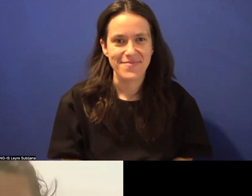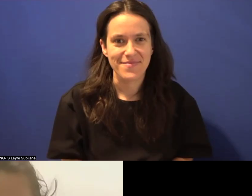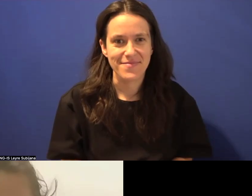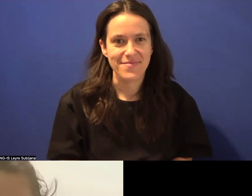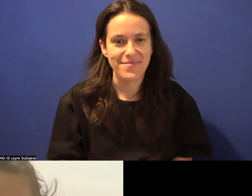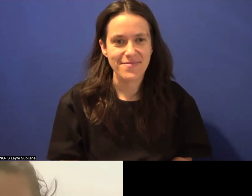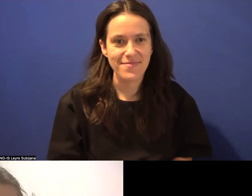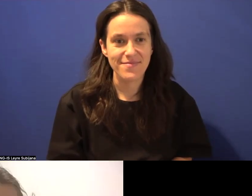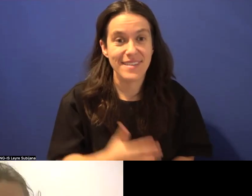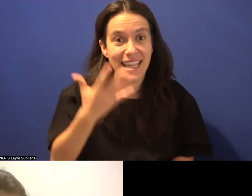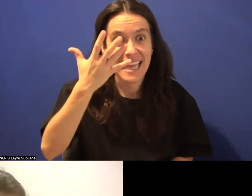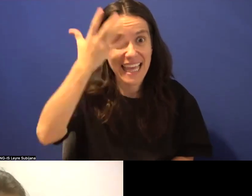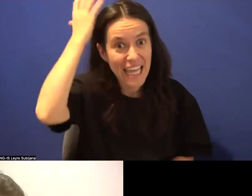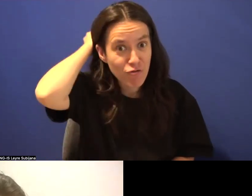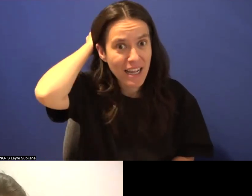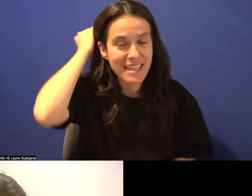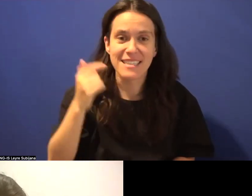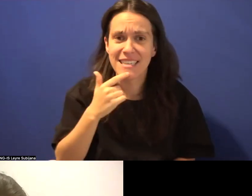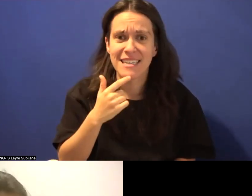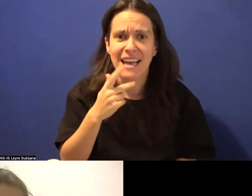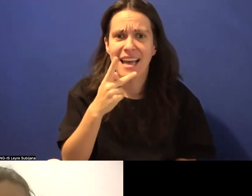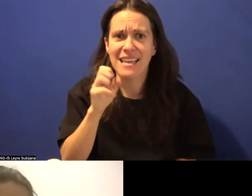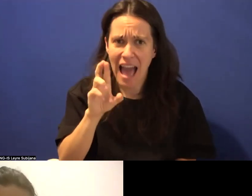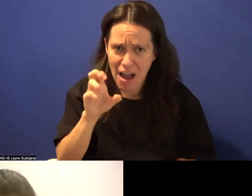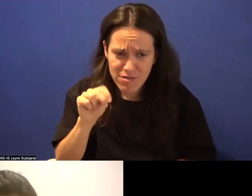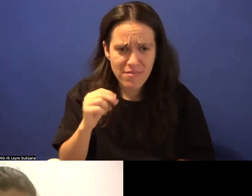Uh, Karen, thank you very Yes. much for talk.